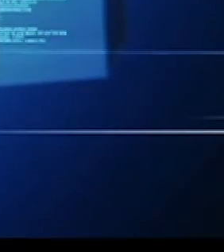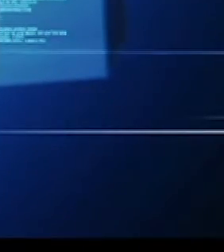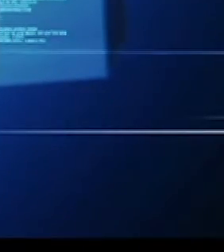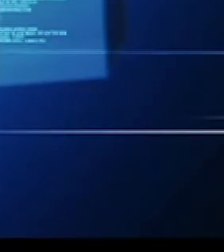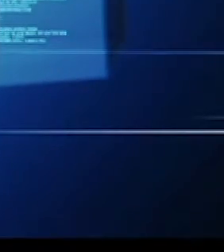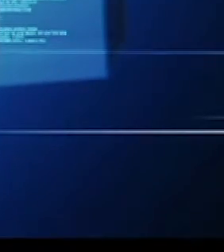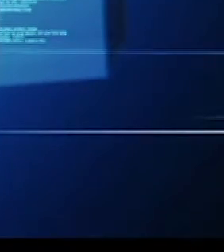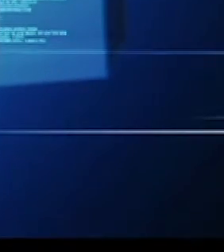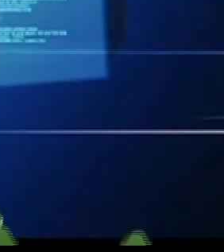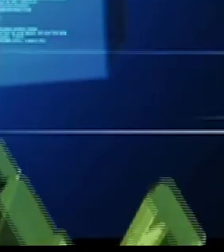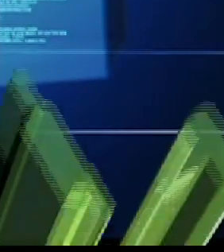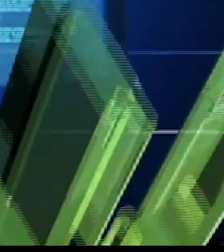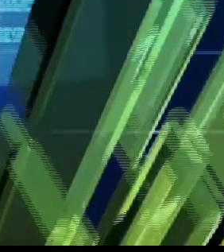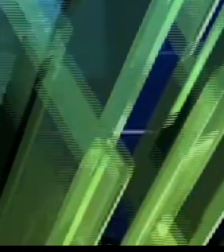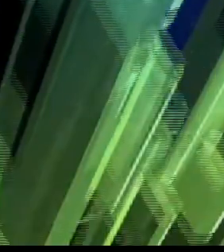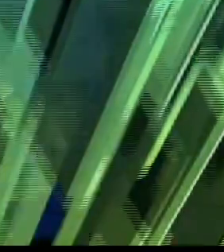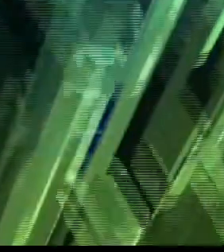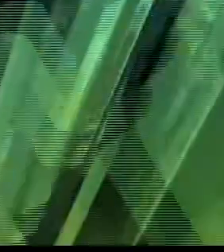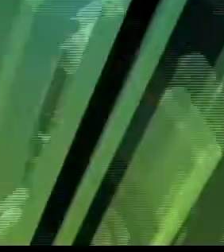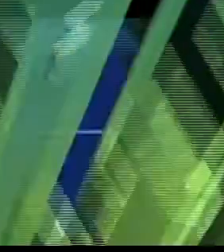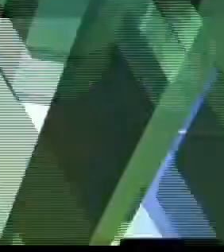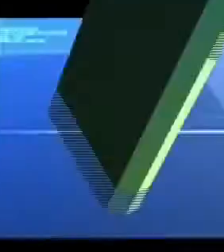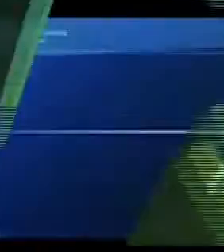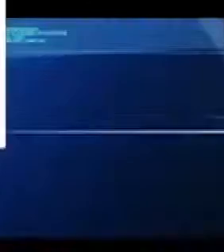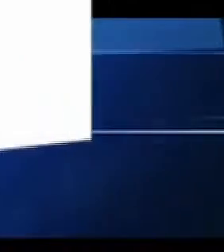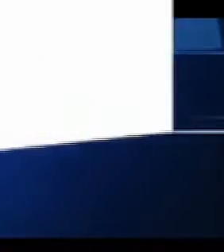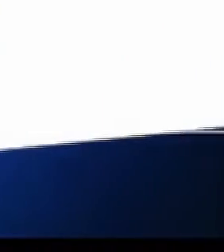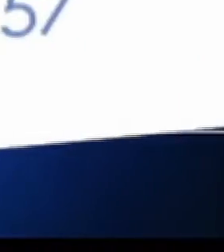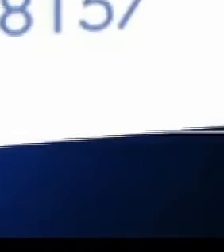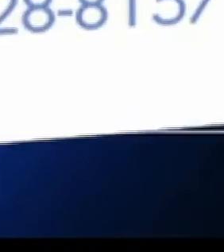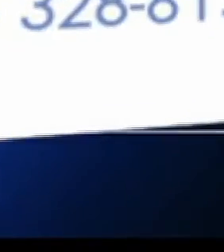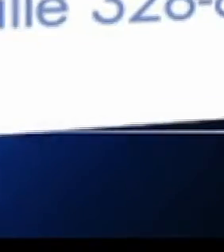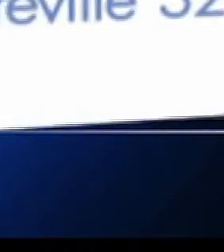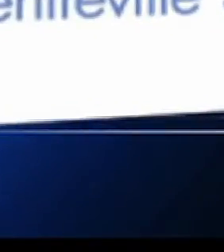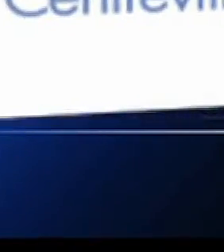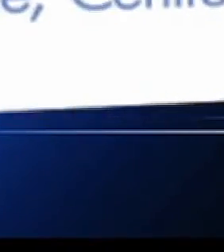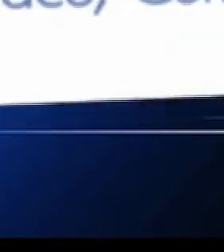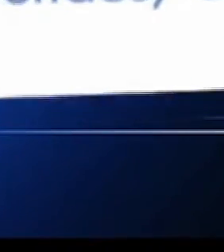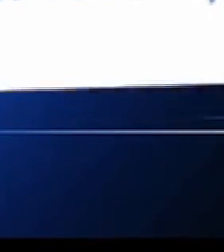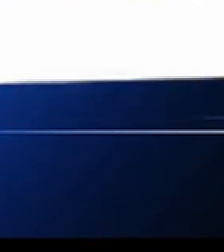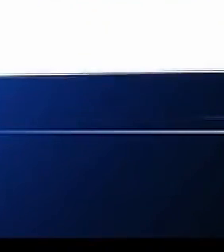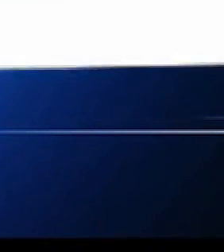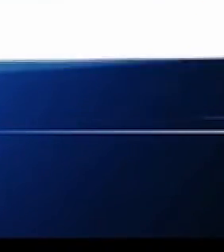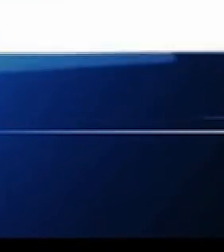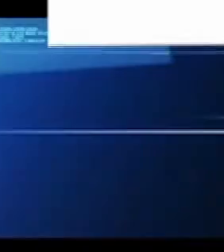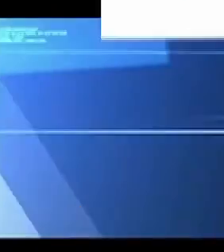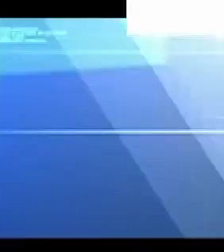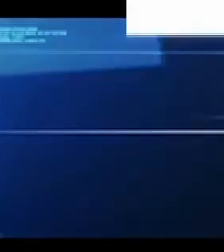This is ZNS Total Sports, brought to you by 4th Terrace Diagnostic Center.